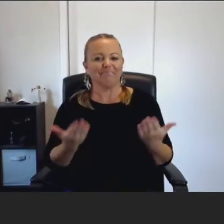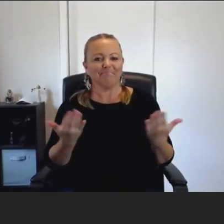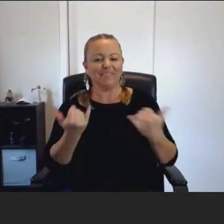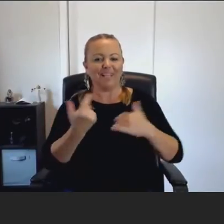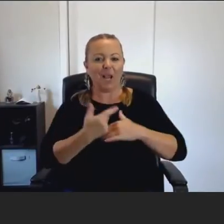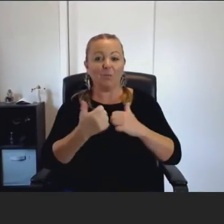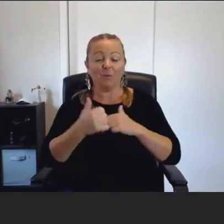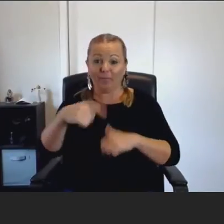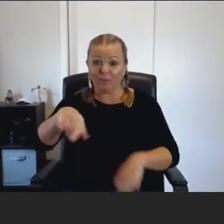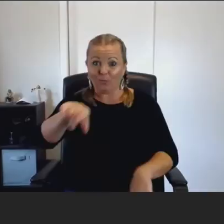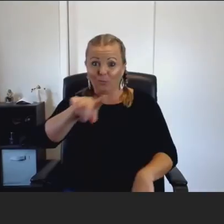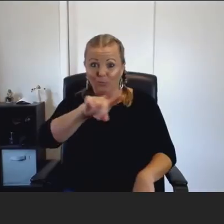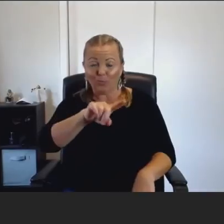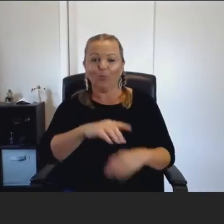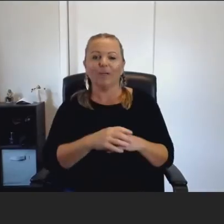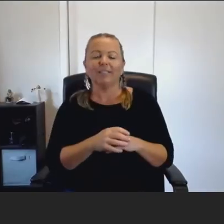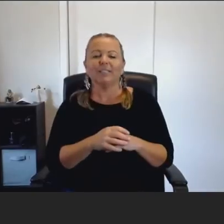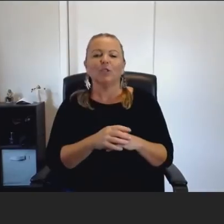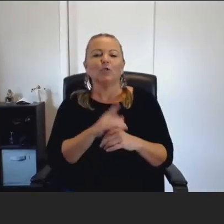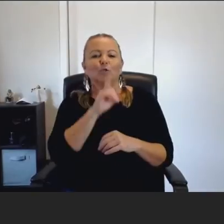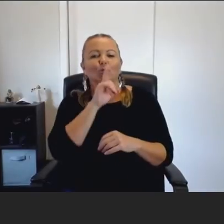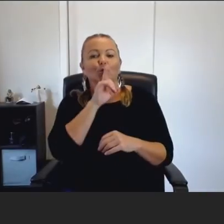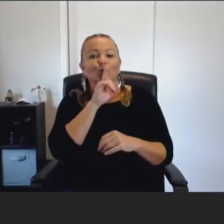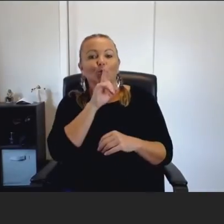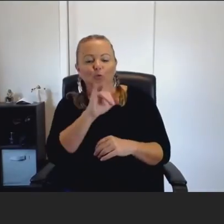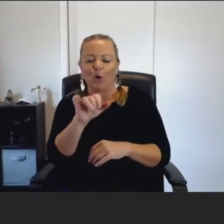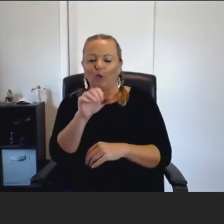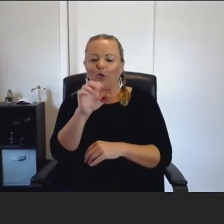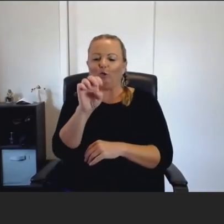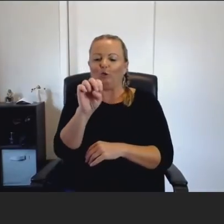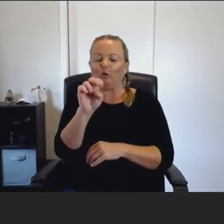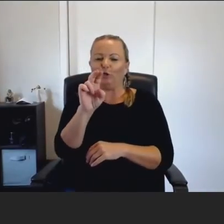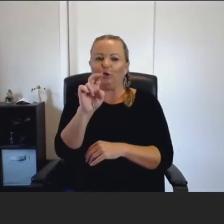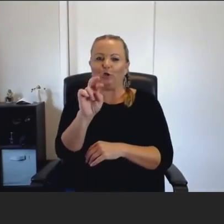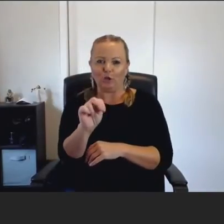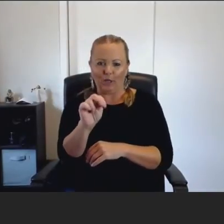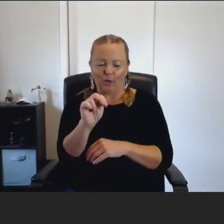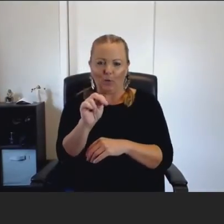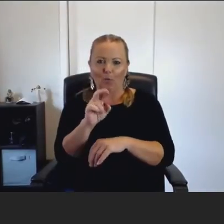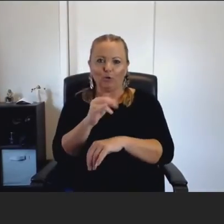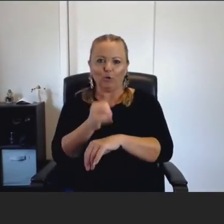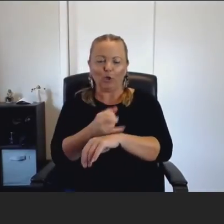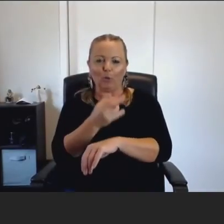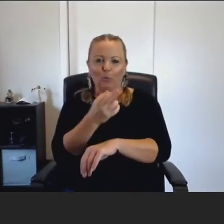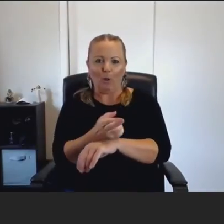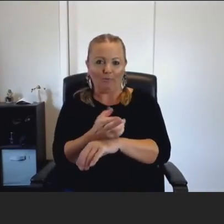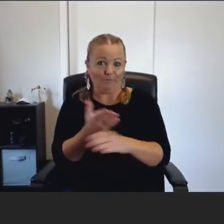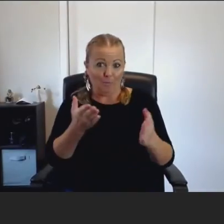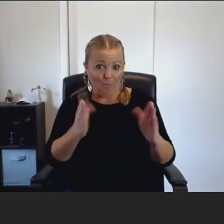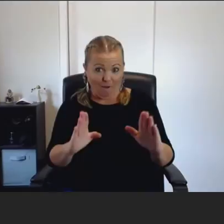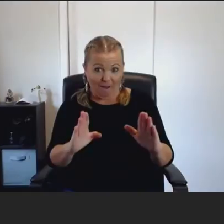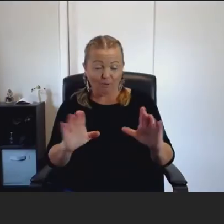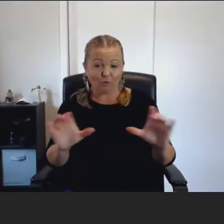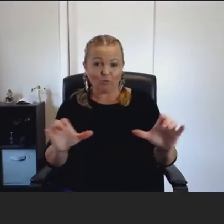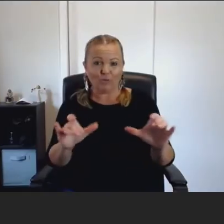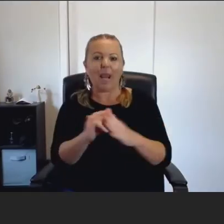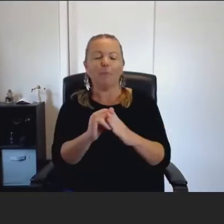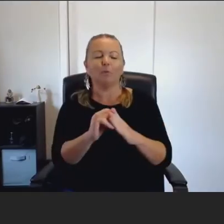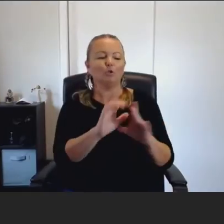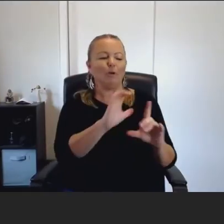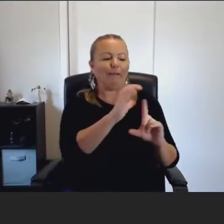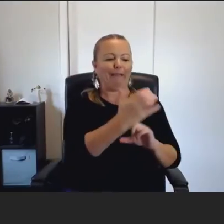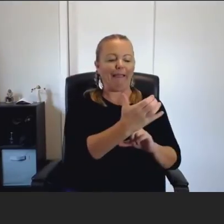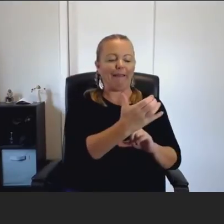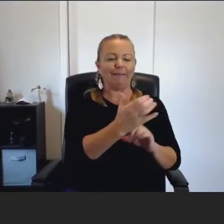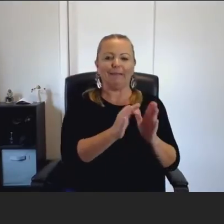today. In true Jen fashion, I am going to give you an updated case counts both locally and for the